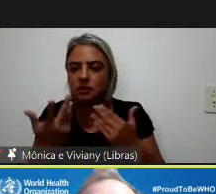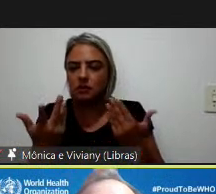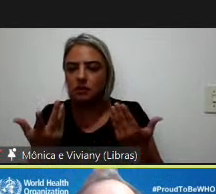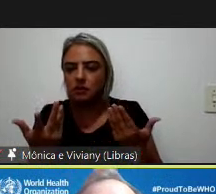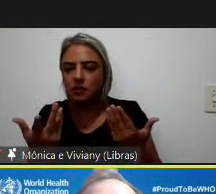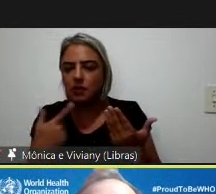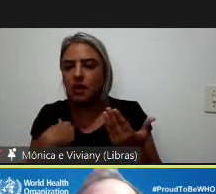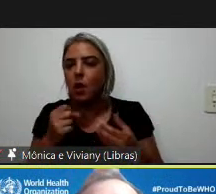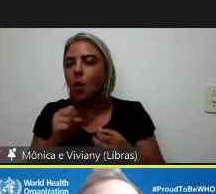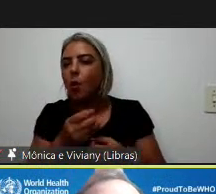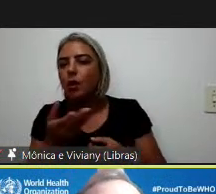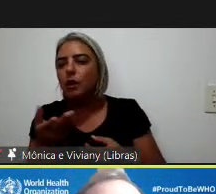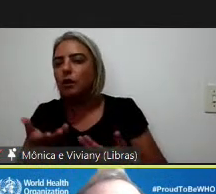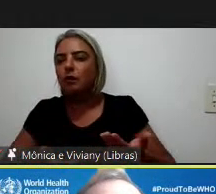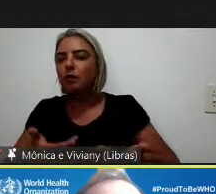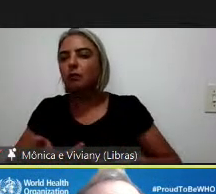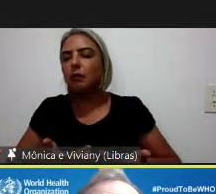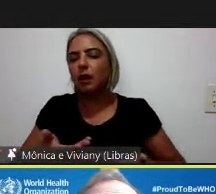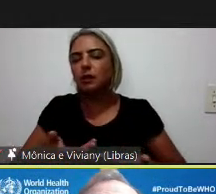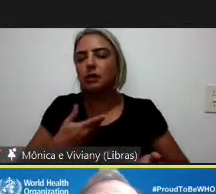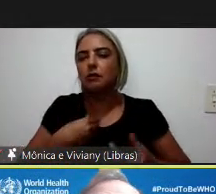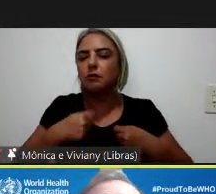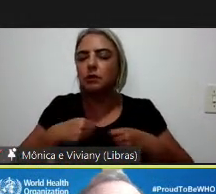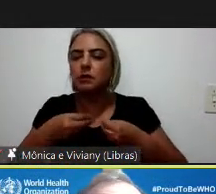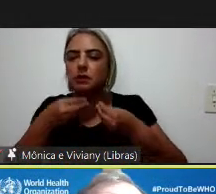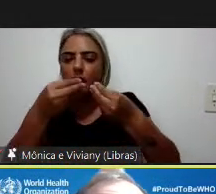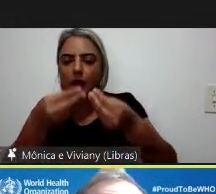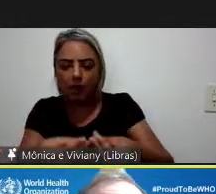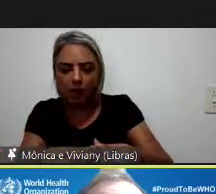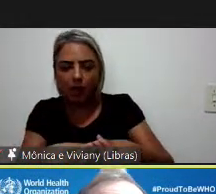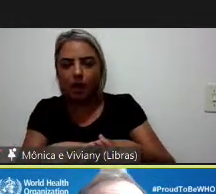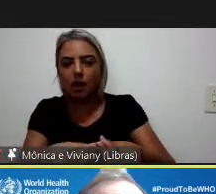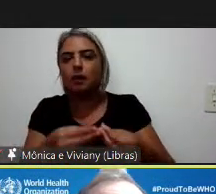to be delivered as part of their benefits package. But then